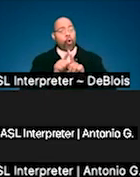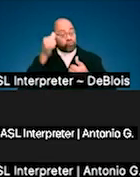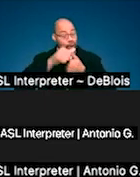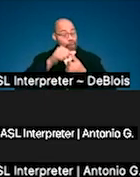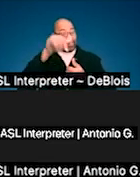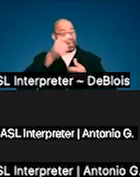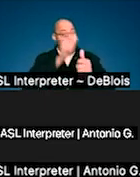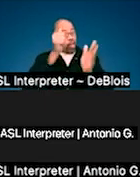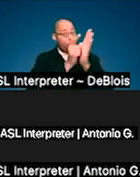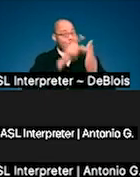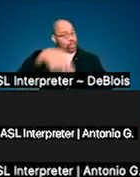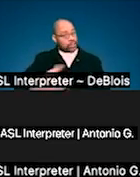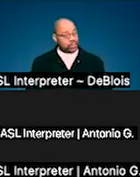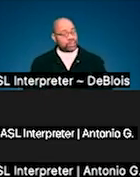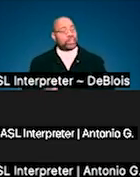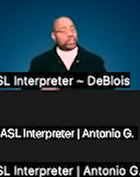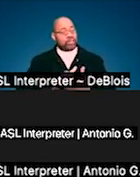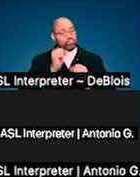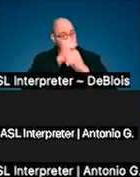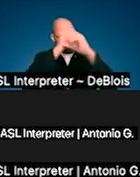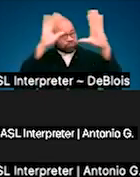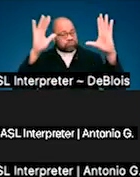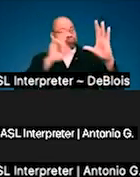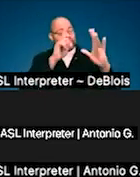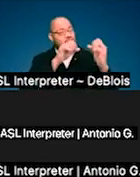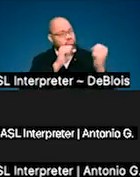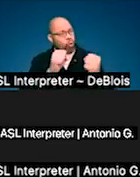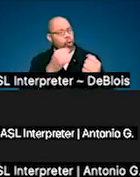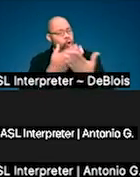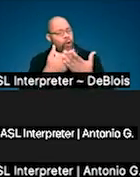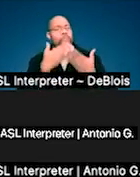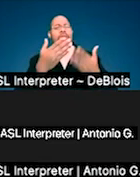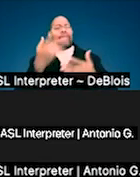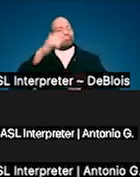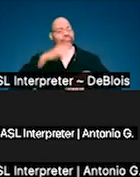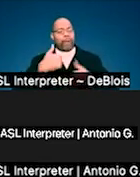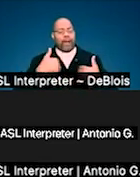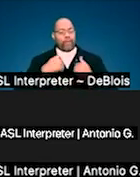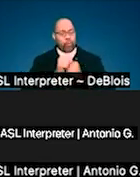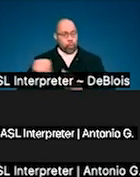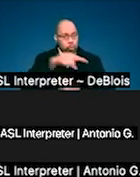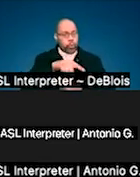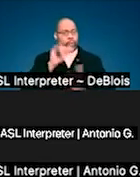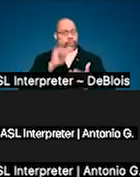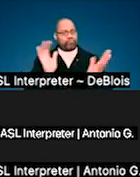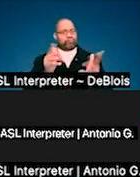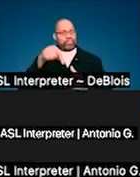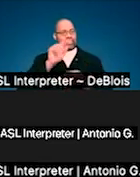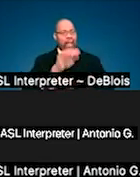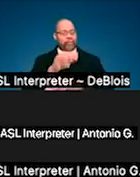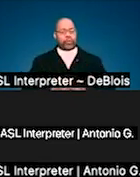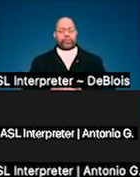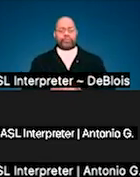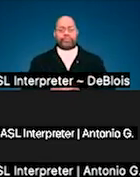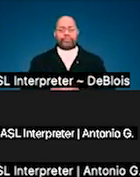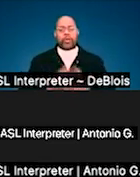Those insights are really, really powerful. And I'm very, very grateful for the time that I've had with you all this afternoon. And